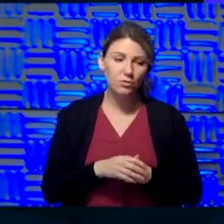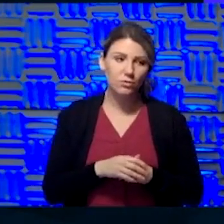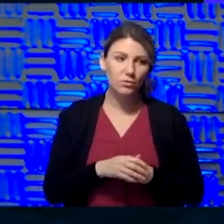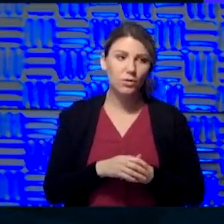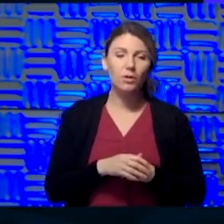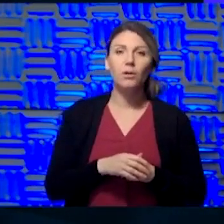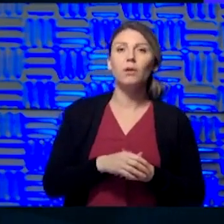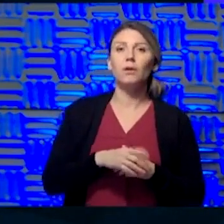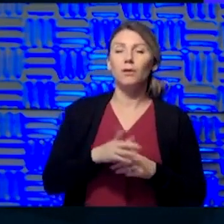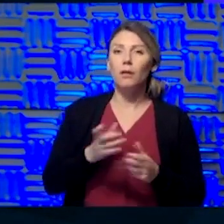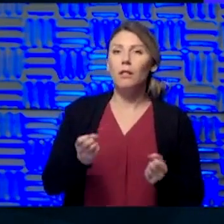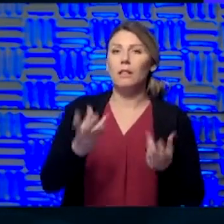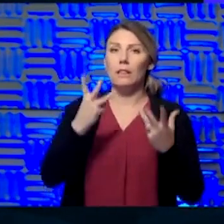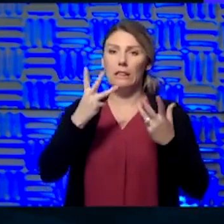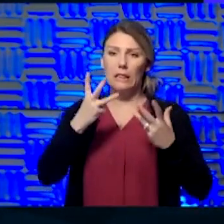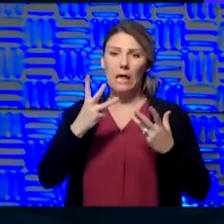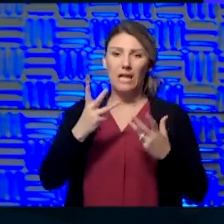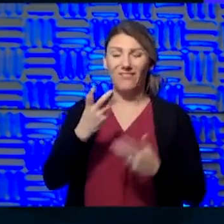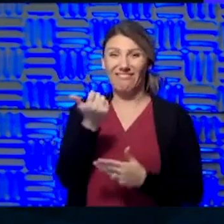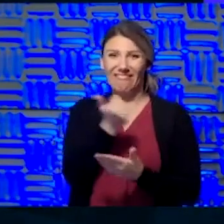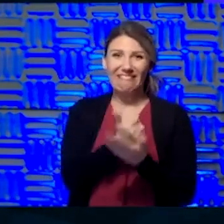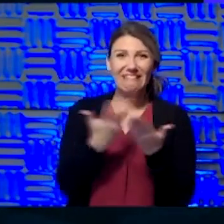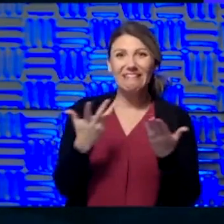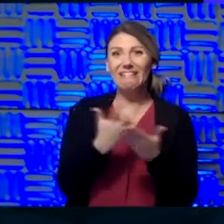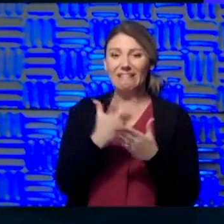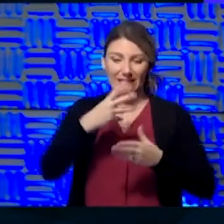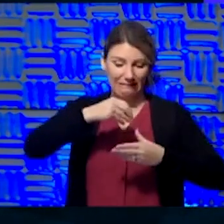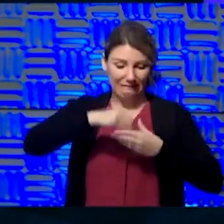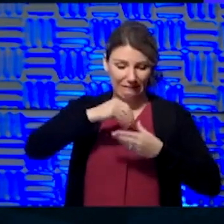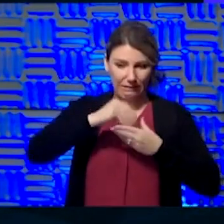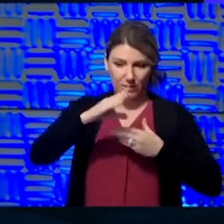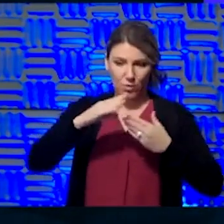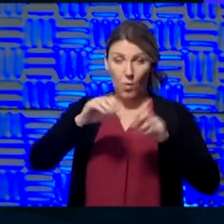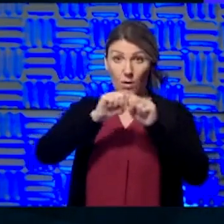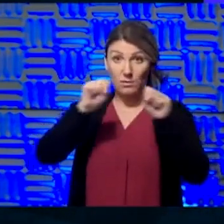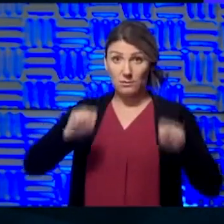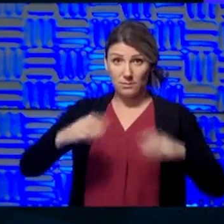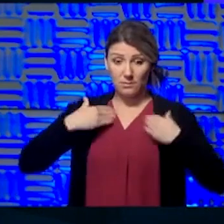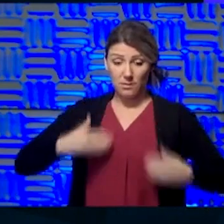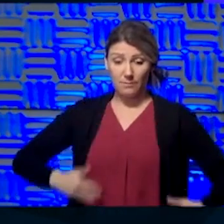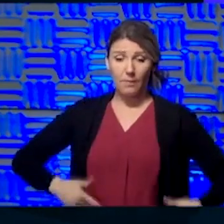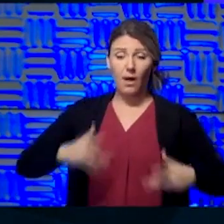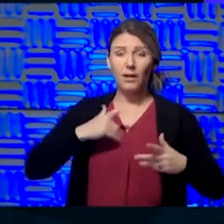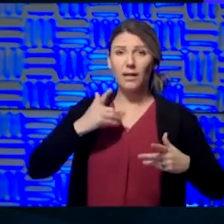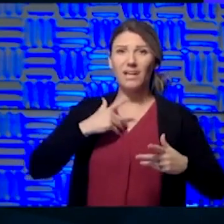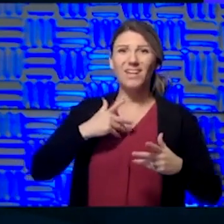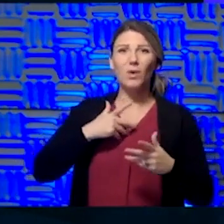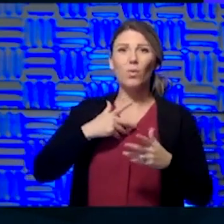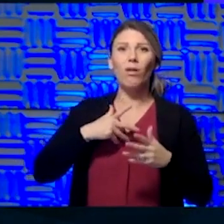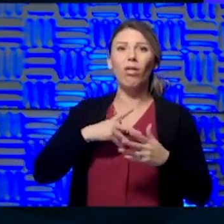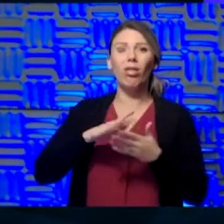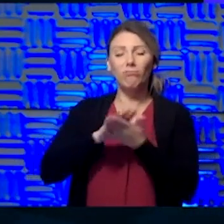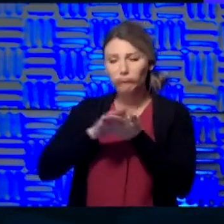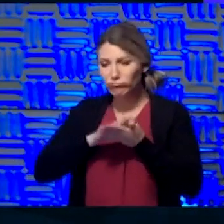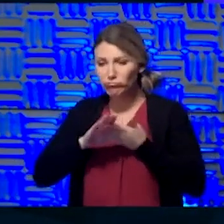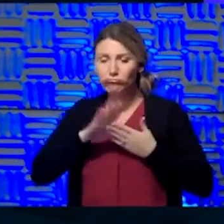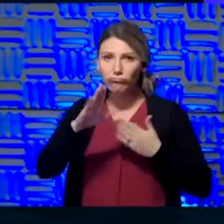up in your system, that you're getting rid of it, those types of things. The treatment was different